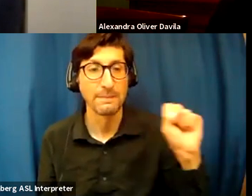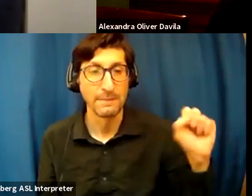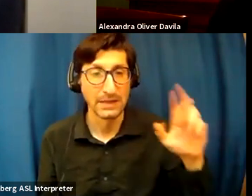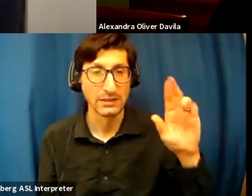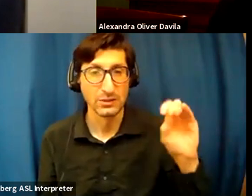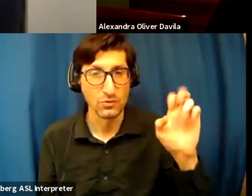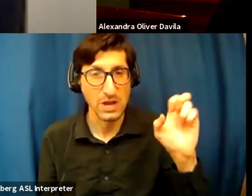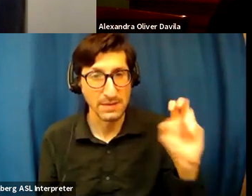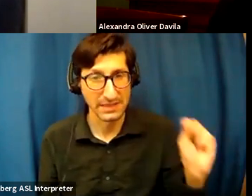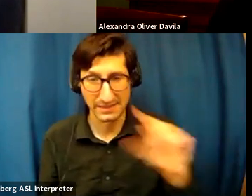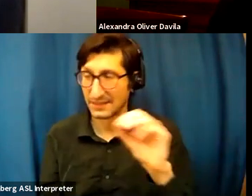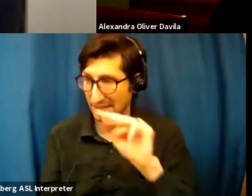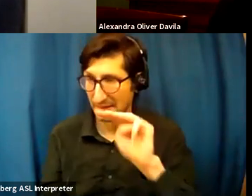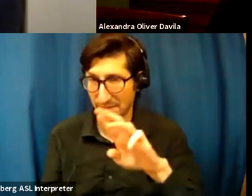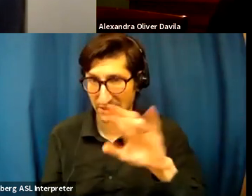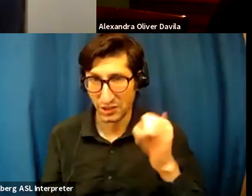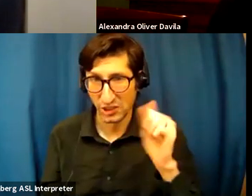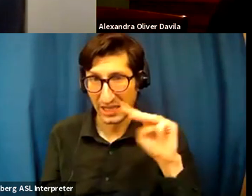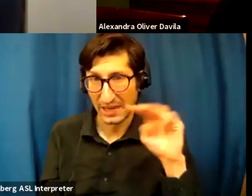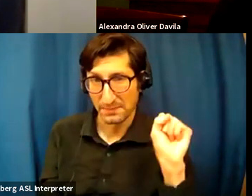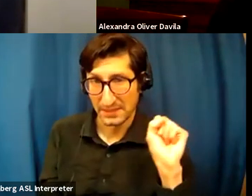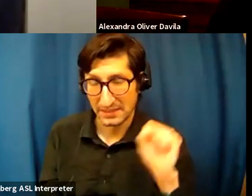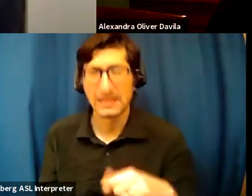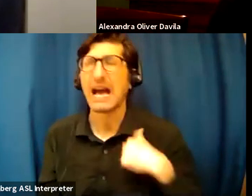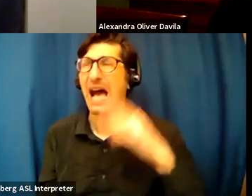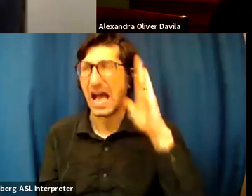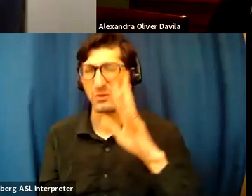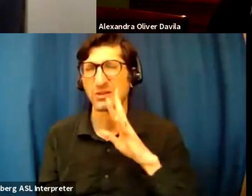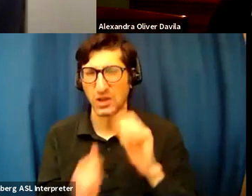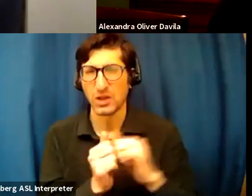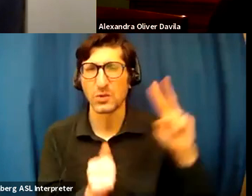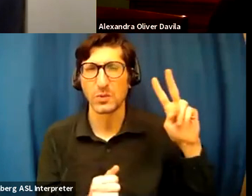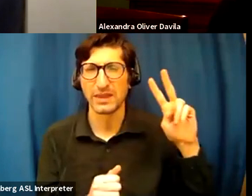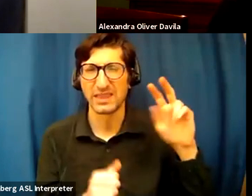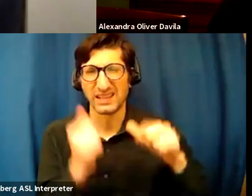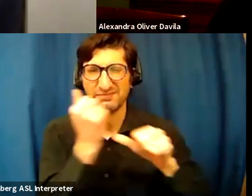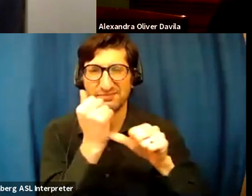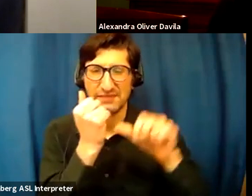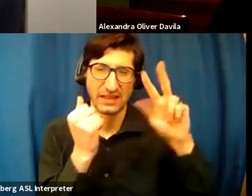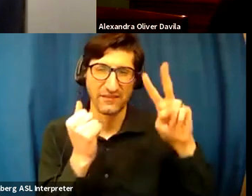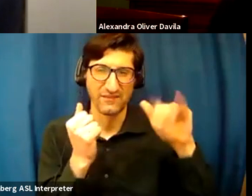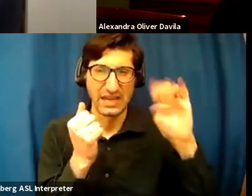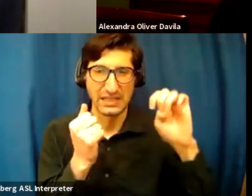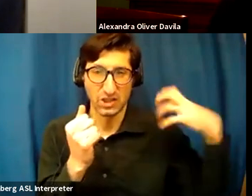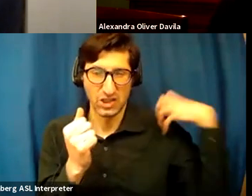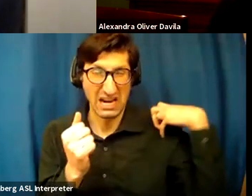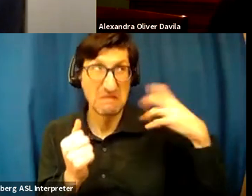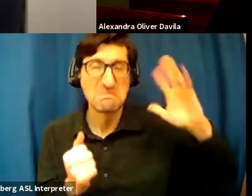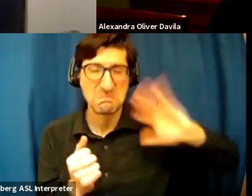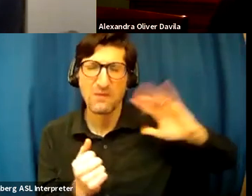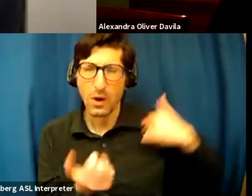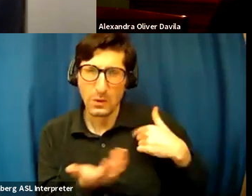I will take this back and discuss this with the vice chair. We've had some early conversations about it. Like